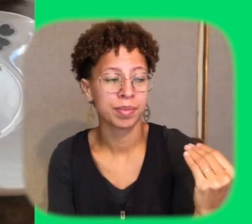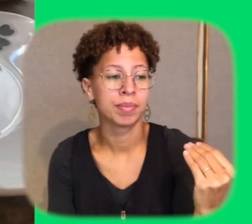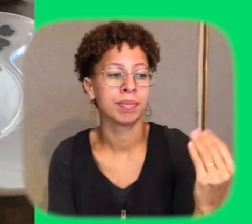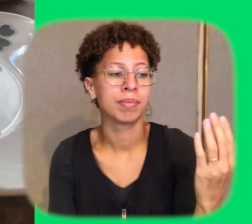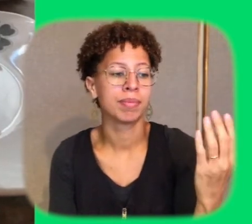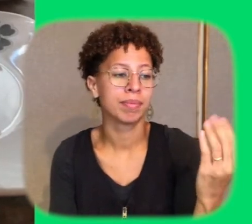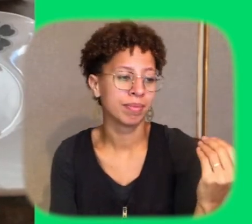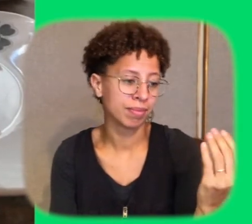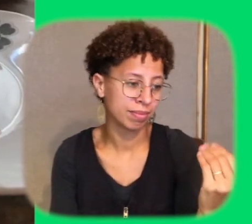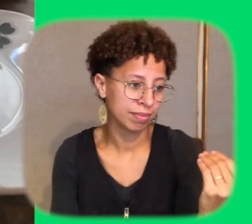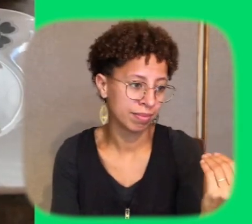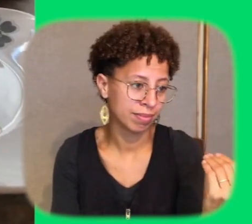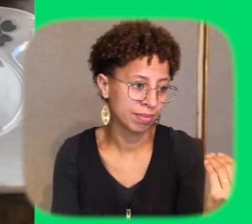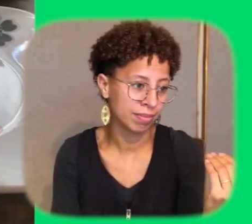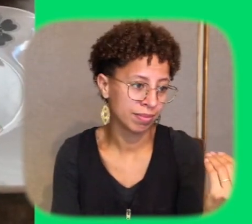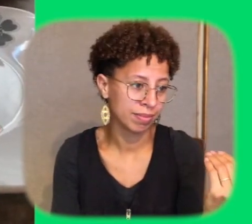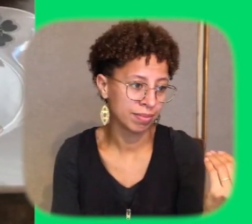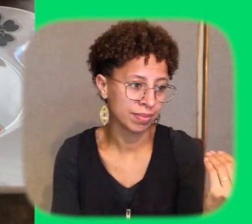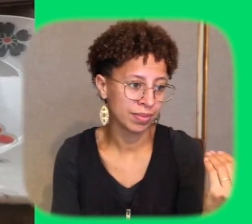8, 9, 10, 11, 12, 13, 14, 15. Oh, okay. Don't wiggle the table.